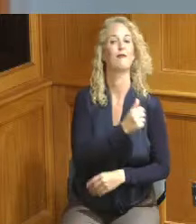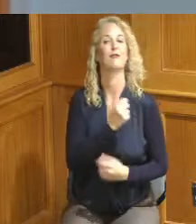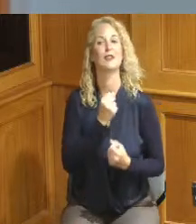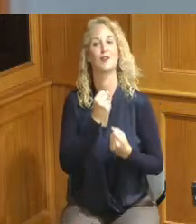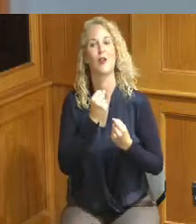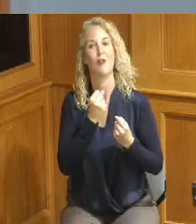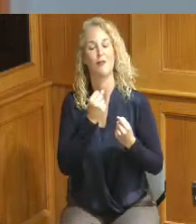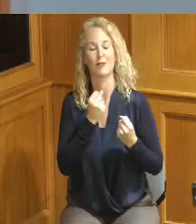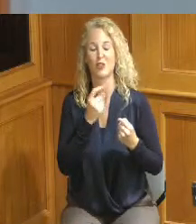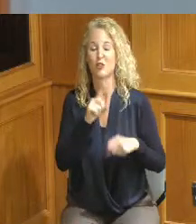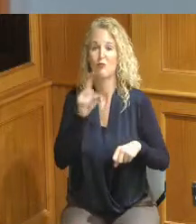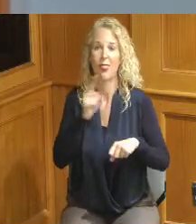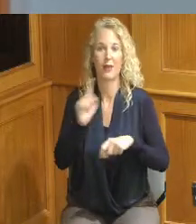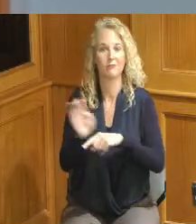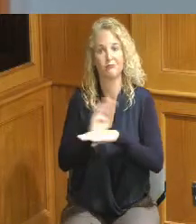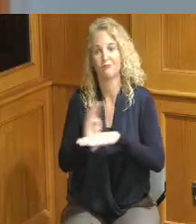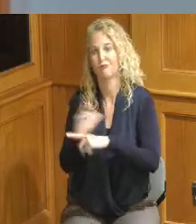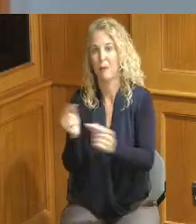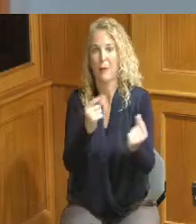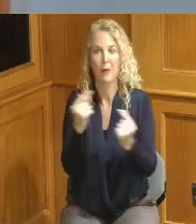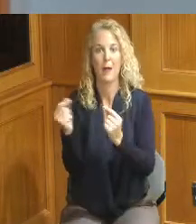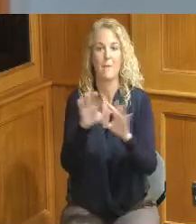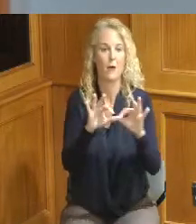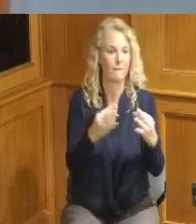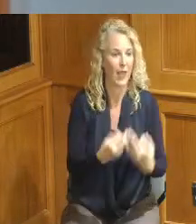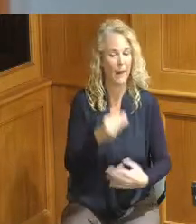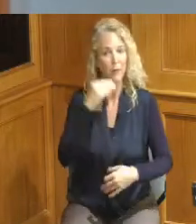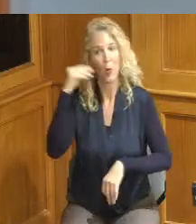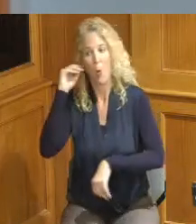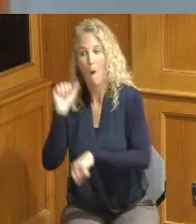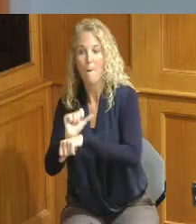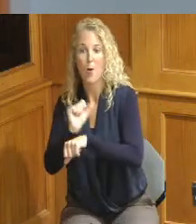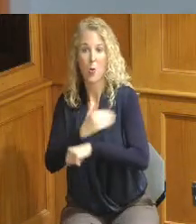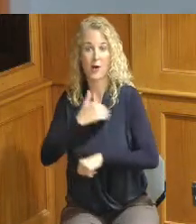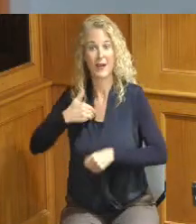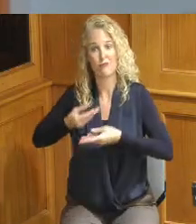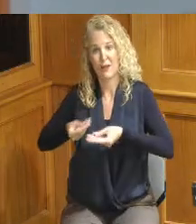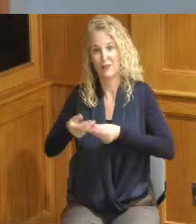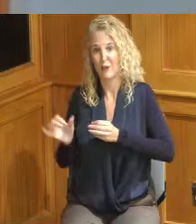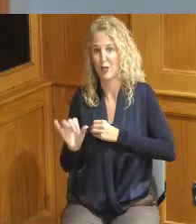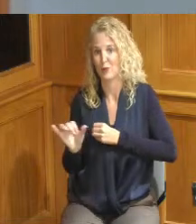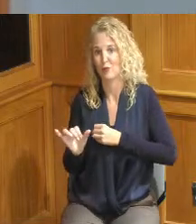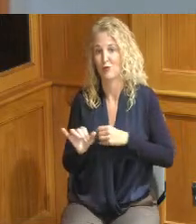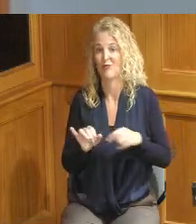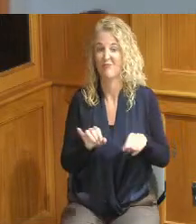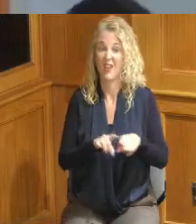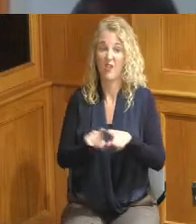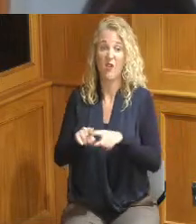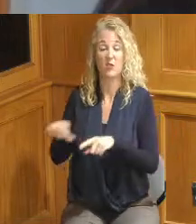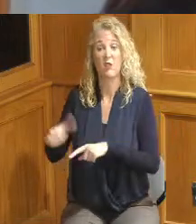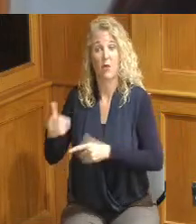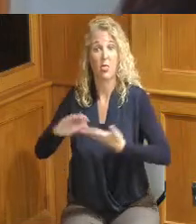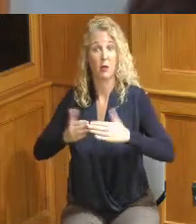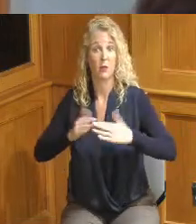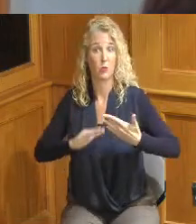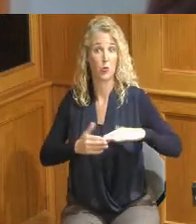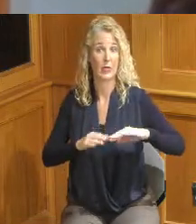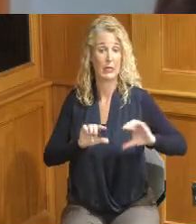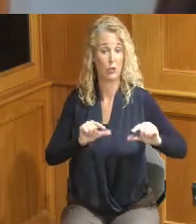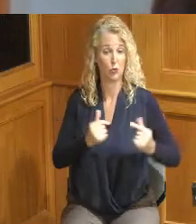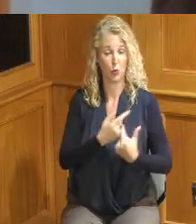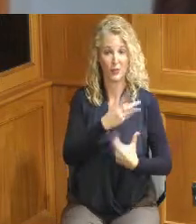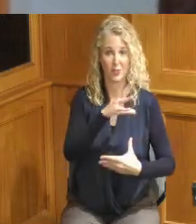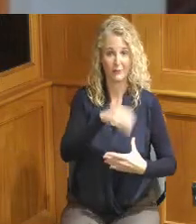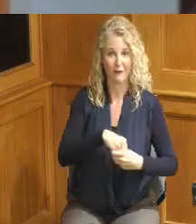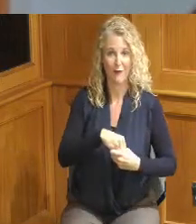of balls in the air for her family, home, work, and breastfeeding, as well as other community-led opportunities that she's a